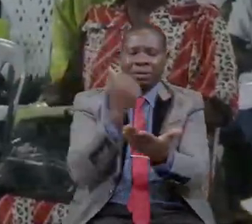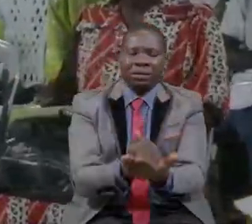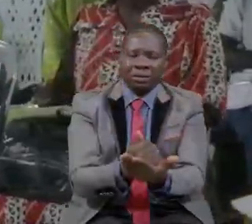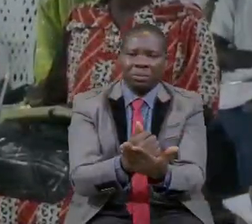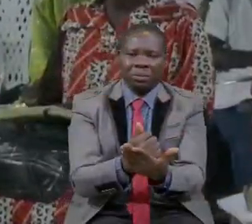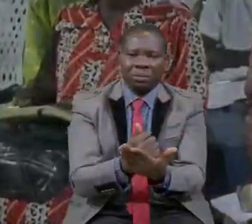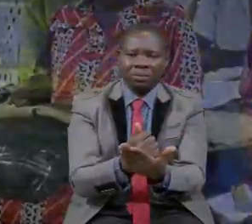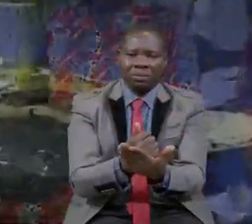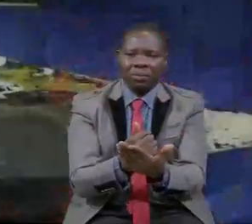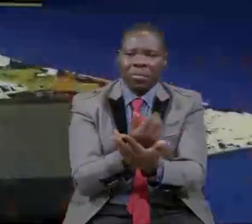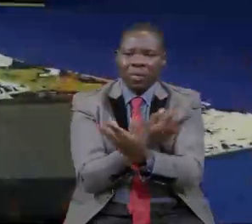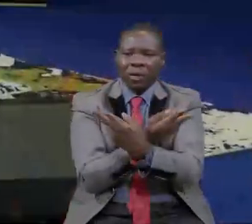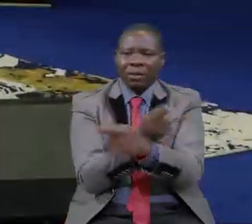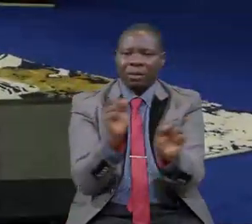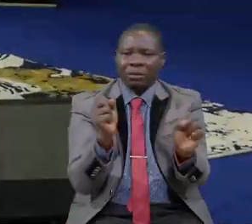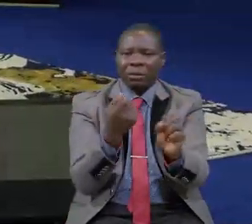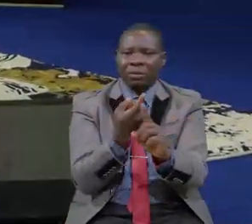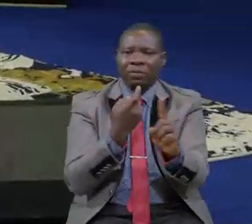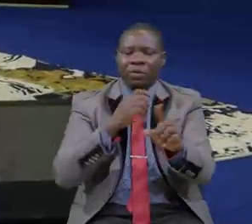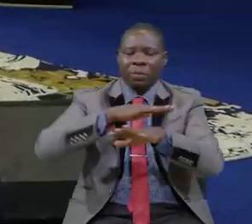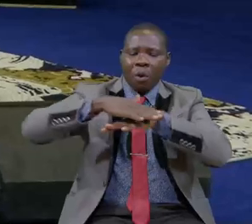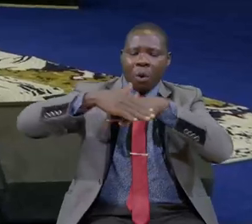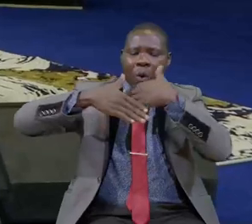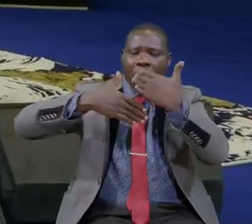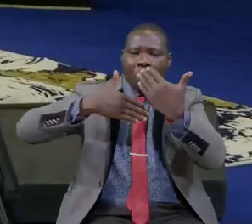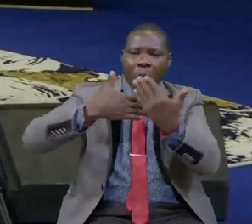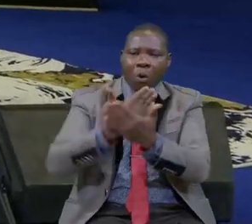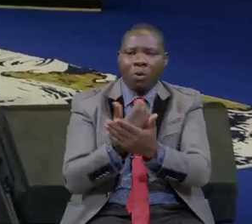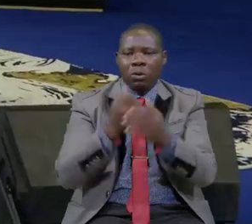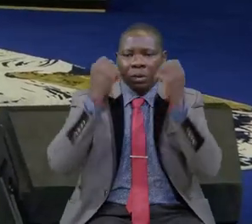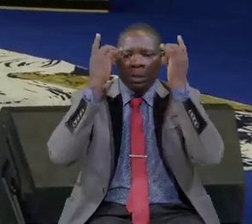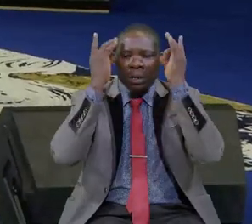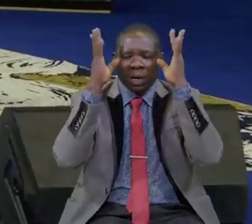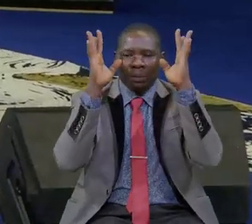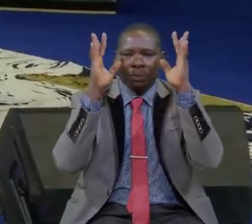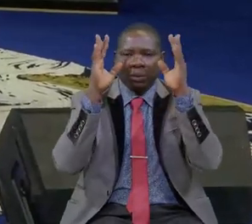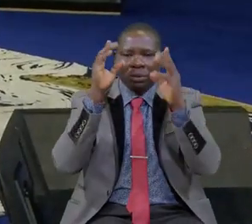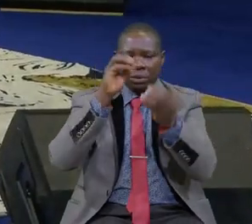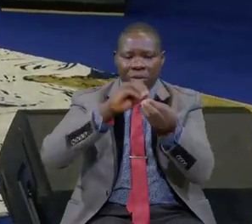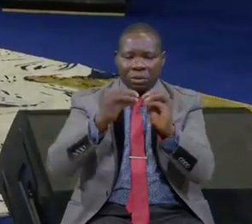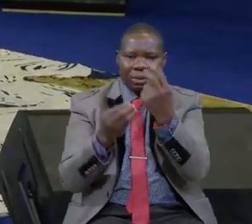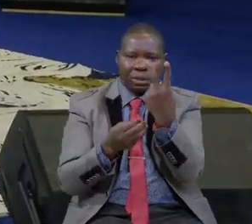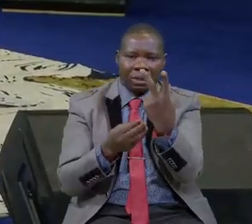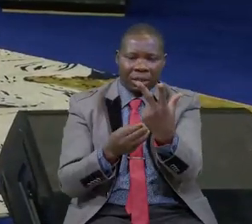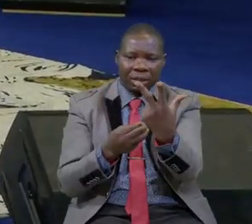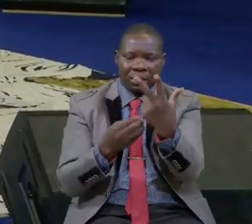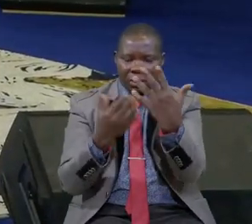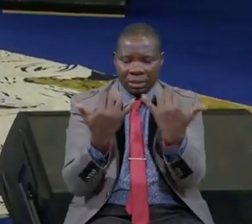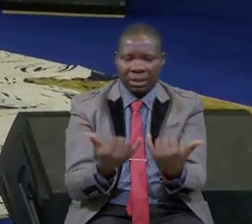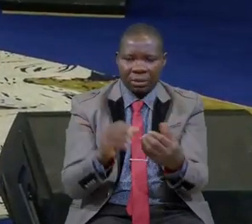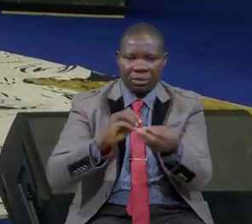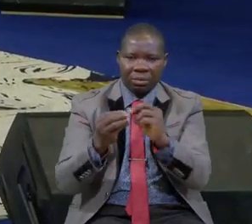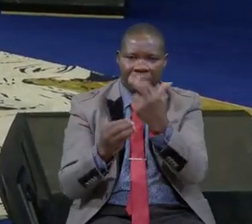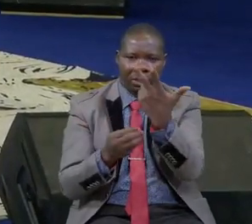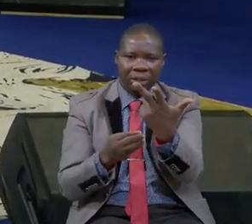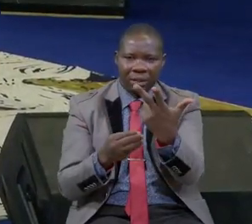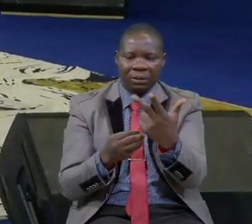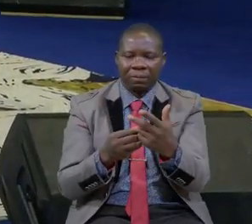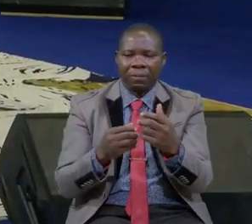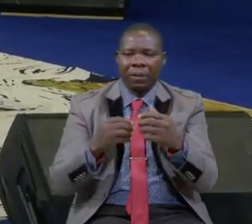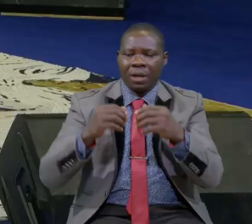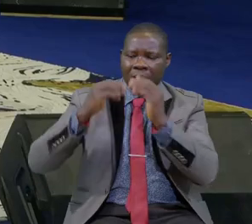Redemption from all abominations. Let's come to number 3 now. Number 3, abandonment